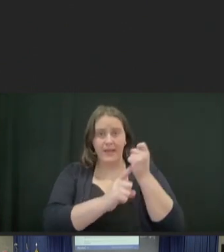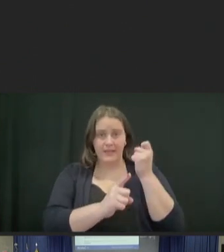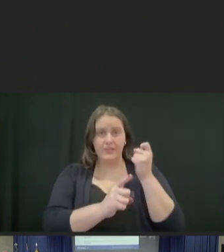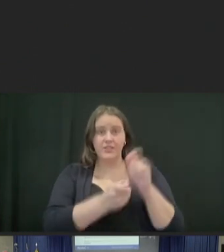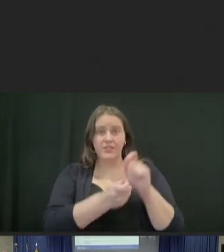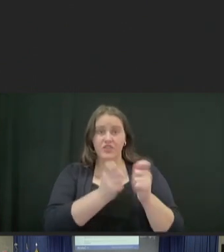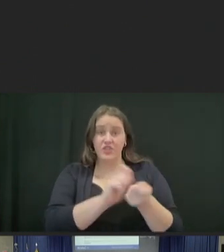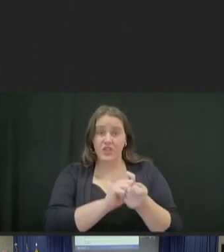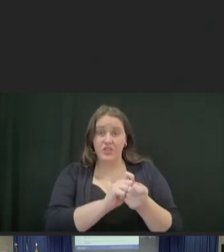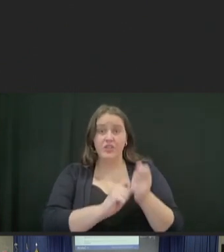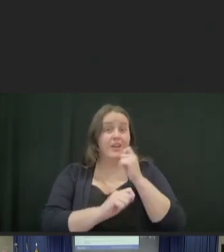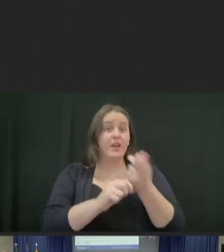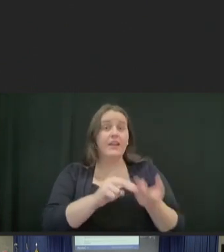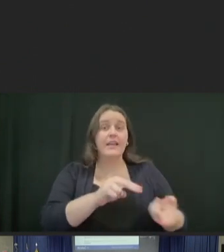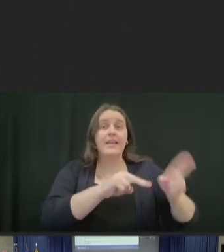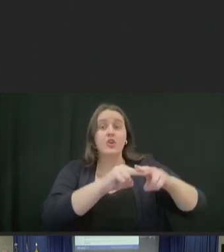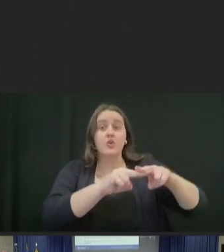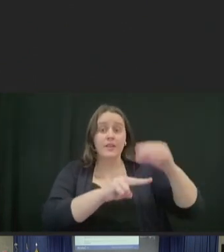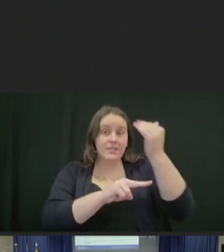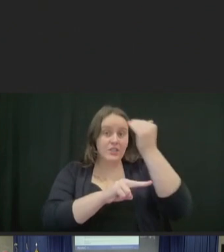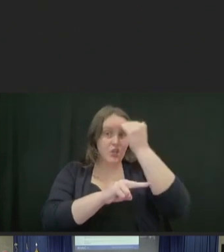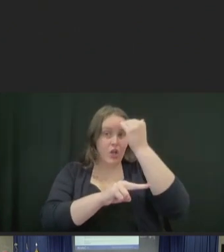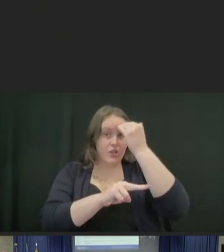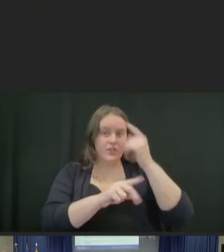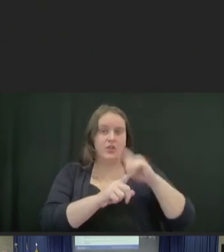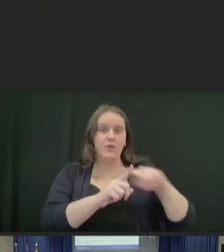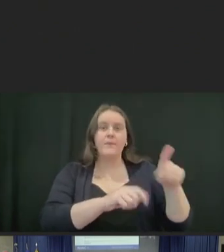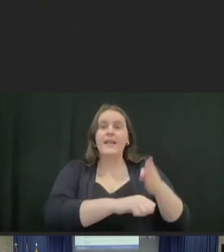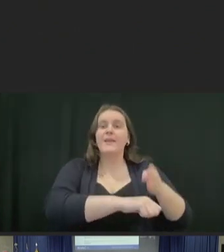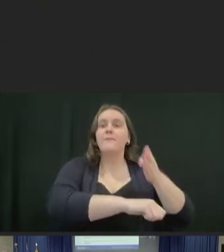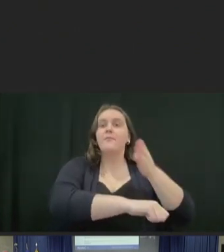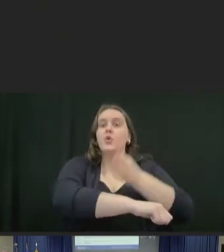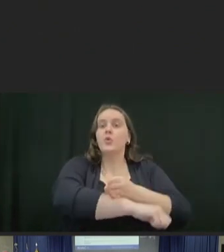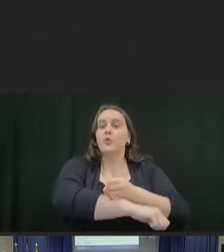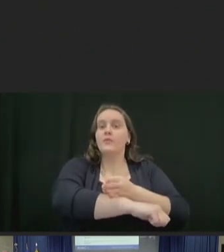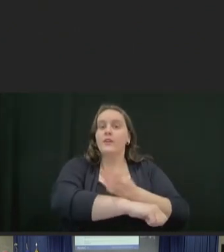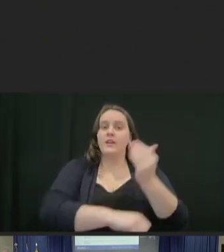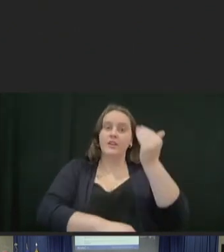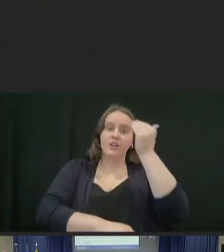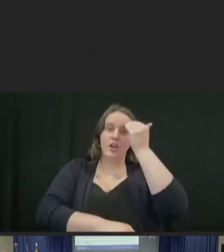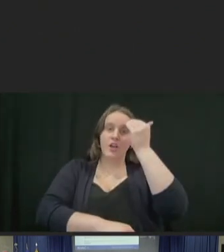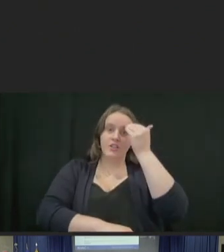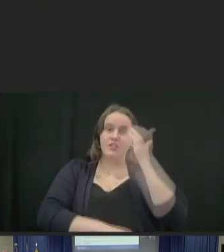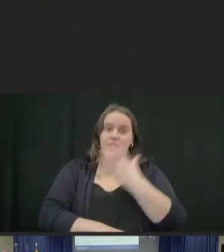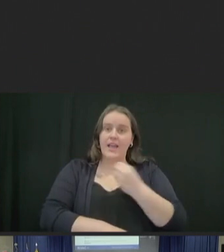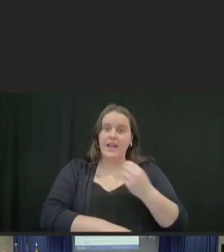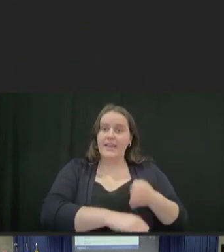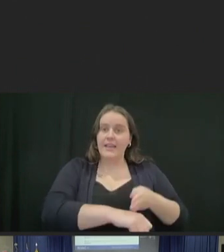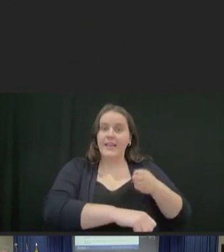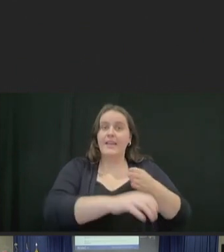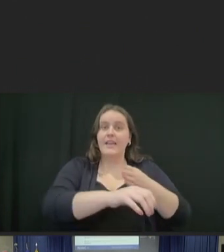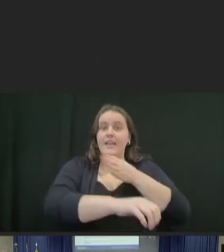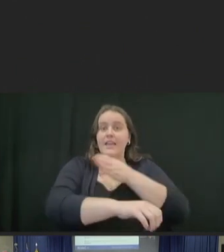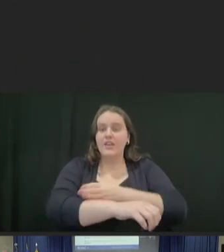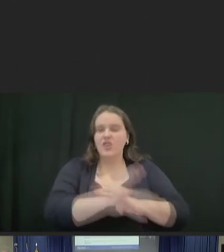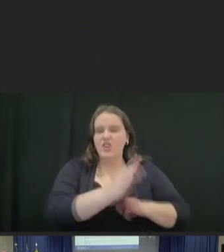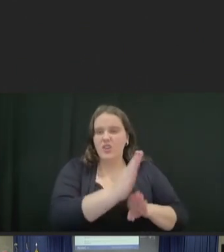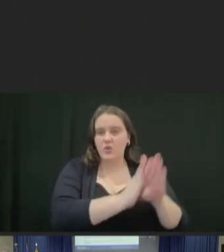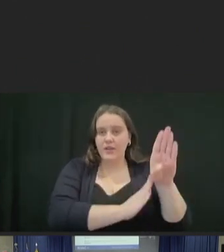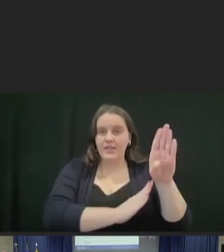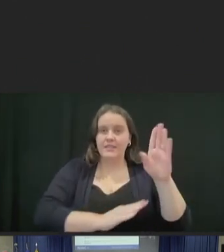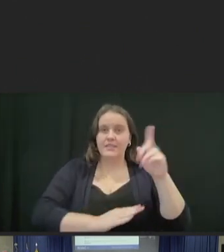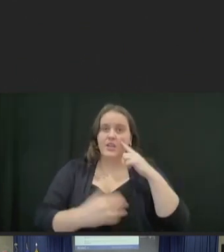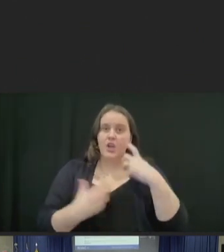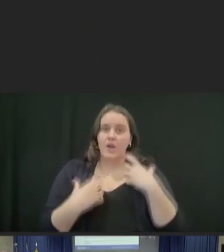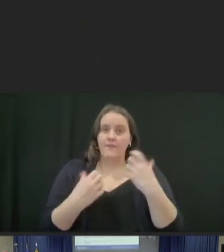increased knowledge, state improve knowledge of and increase confidence in routinely recommended vaccines.